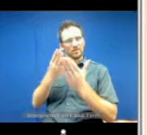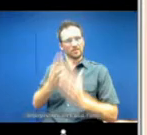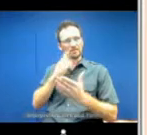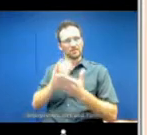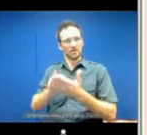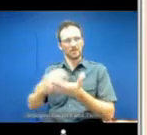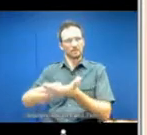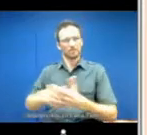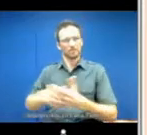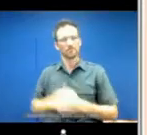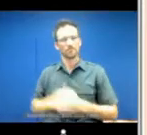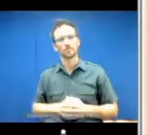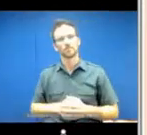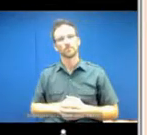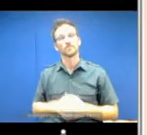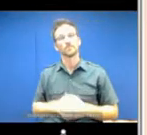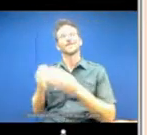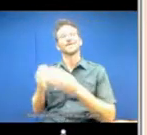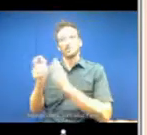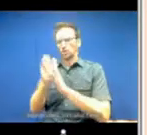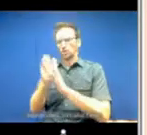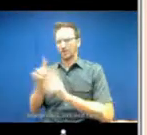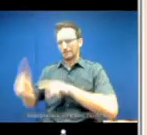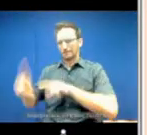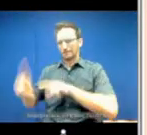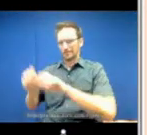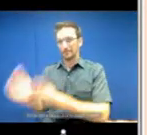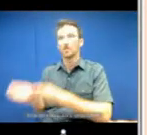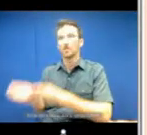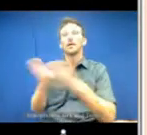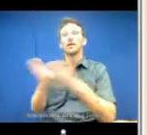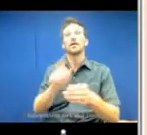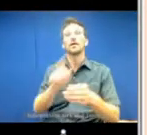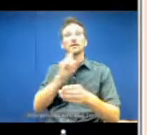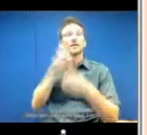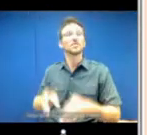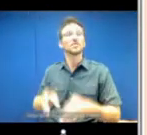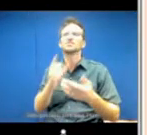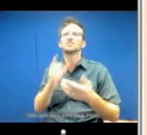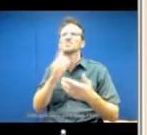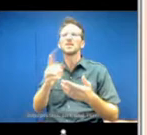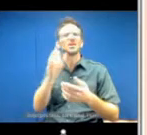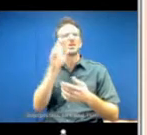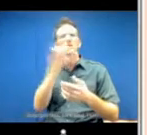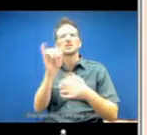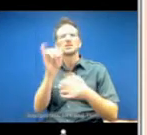With the deaf person, we do the same spiel as we do in other legal settings.